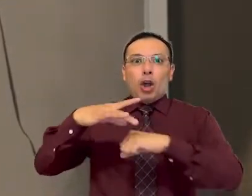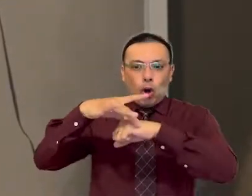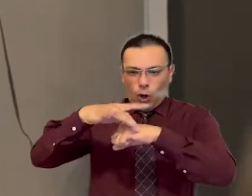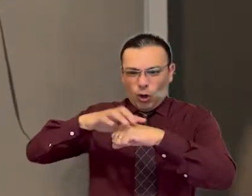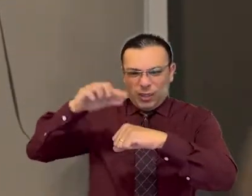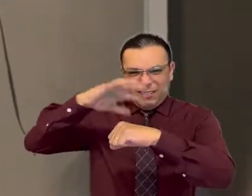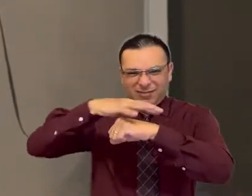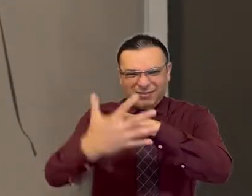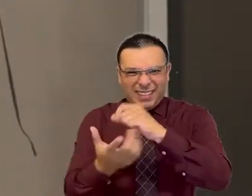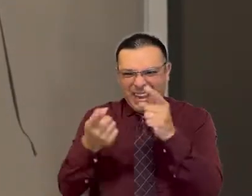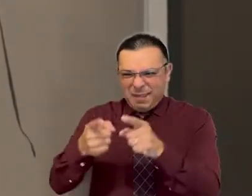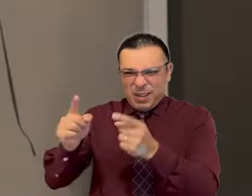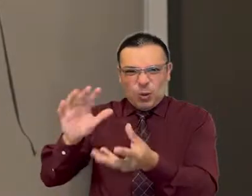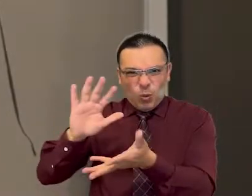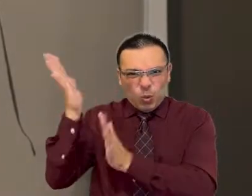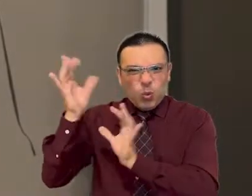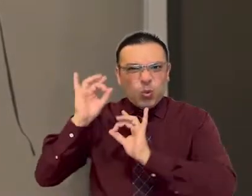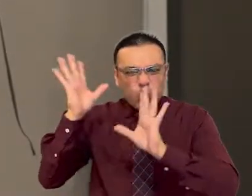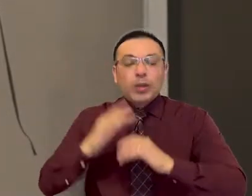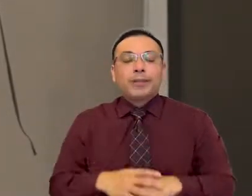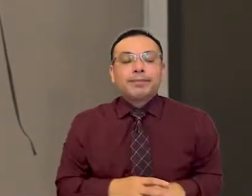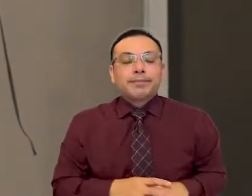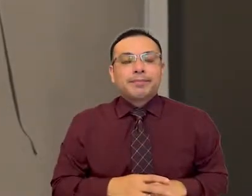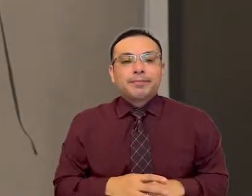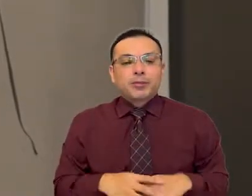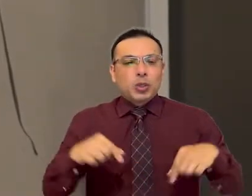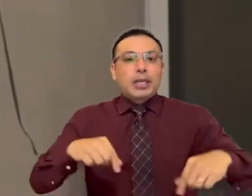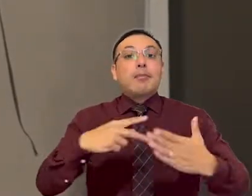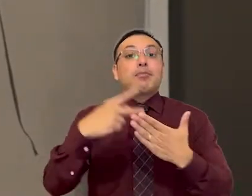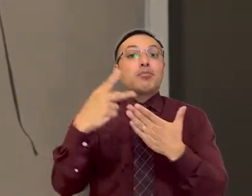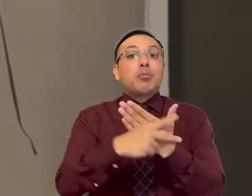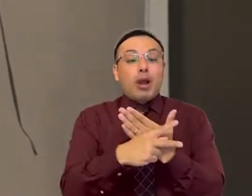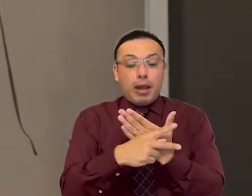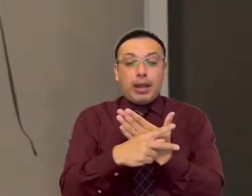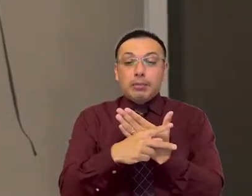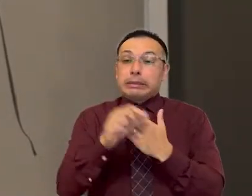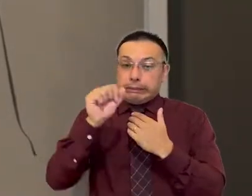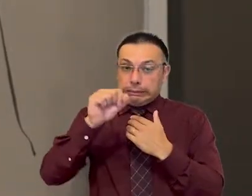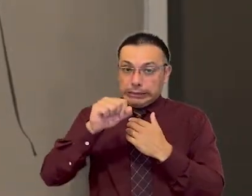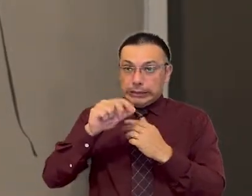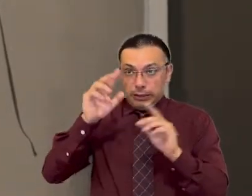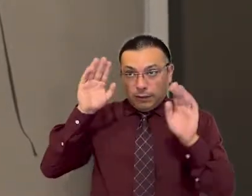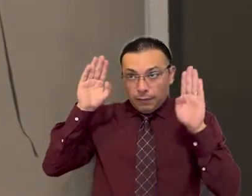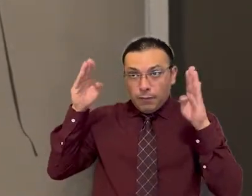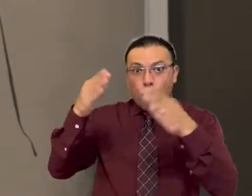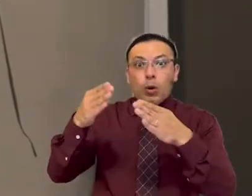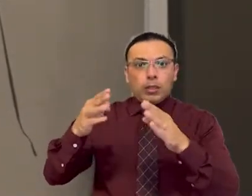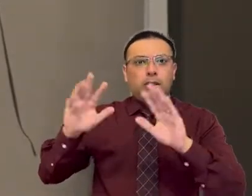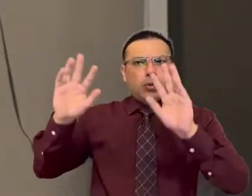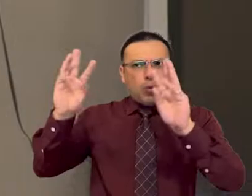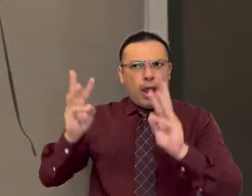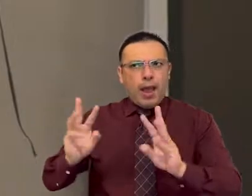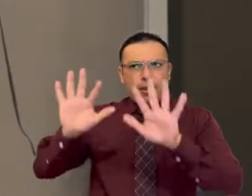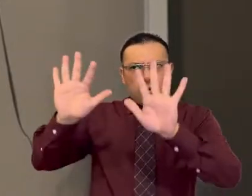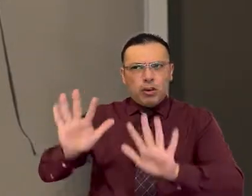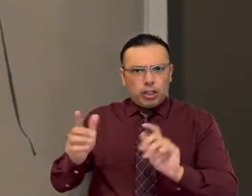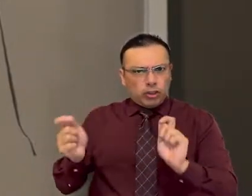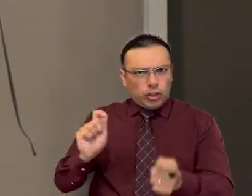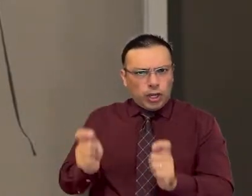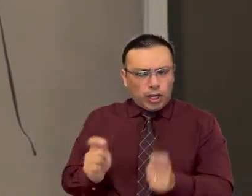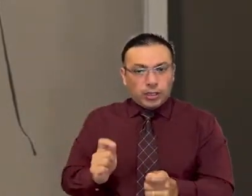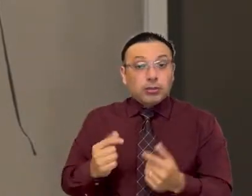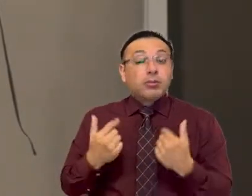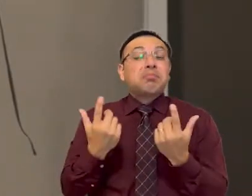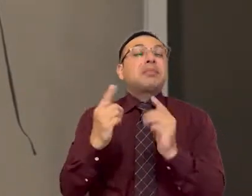research programs are focused on the issues around climate. One example is we do work